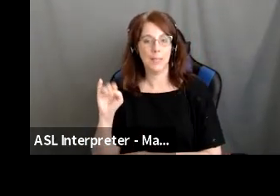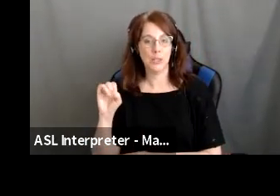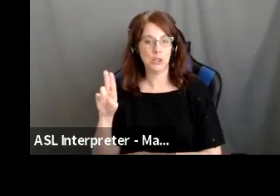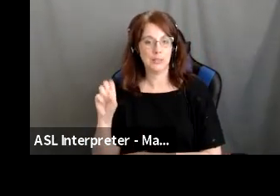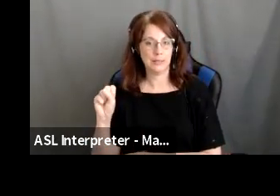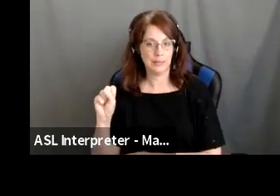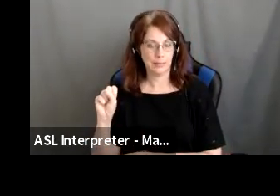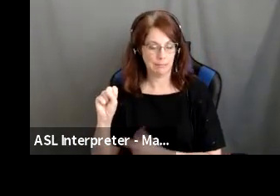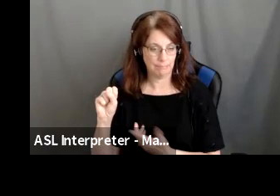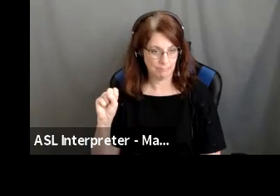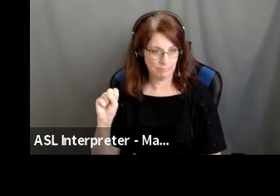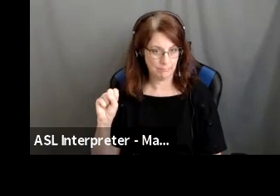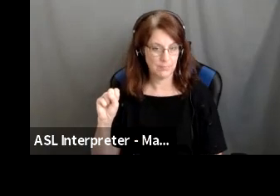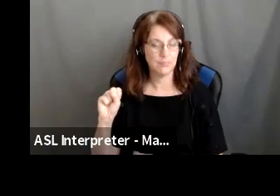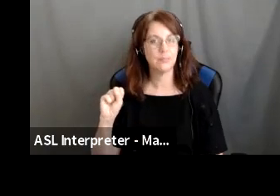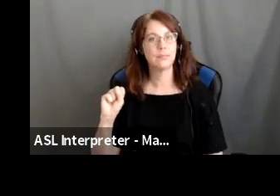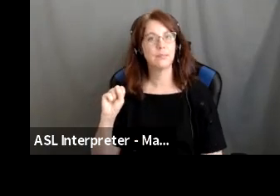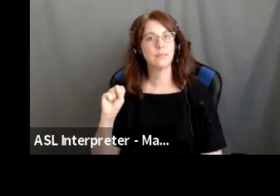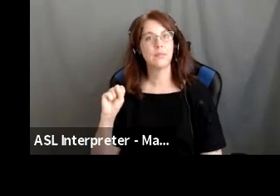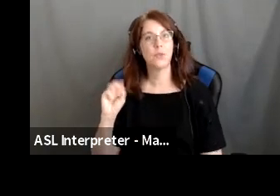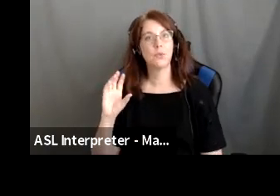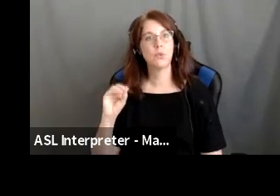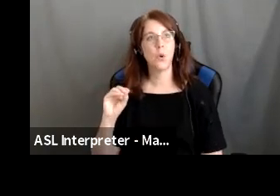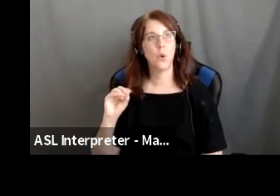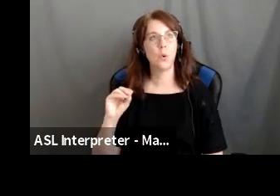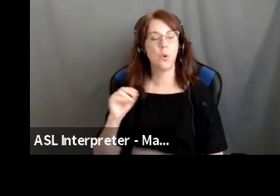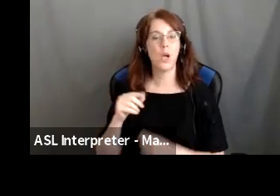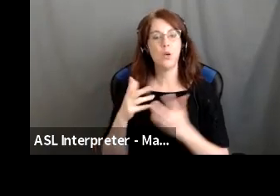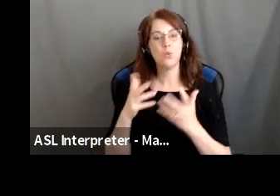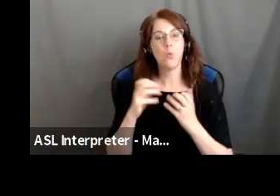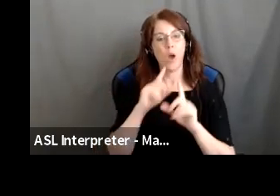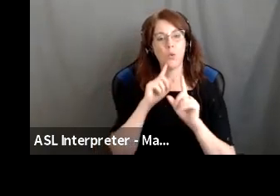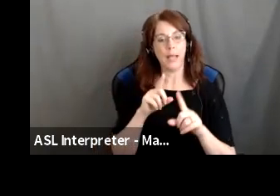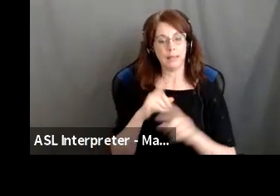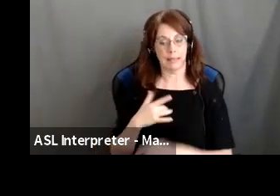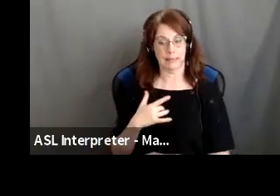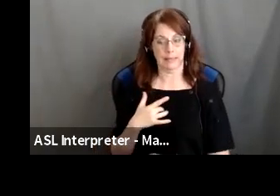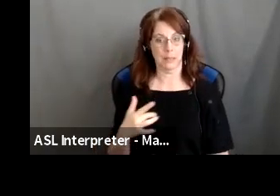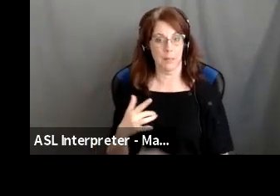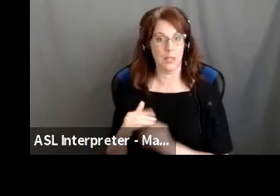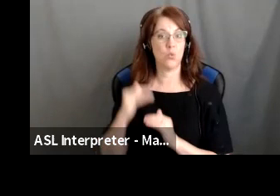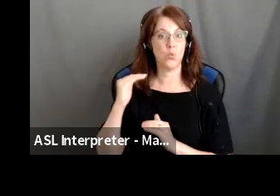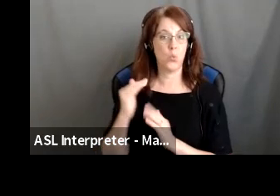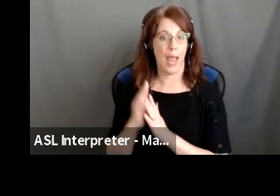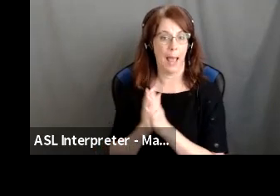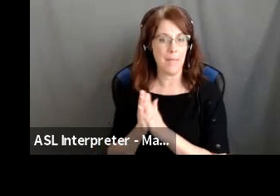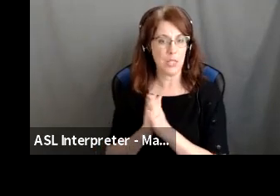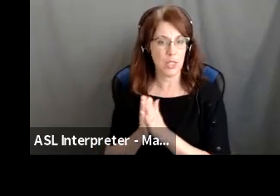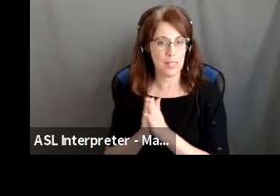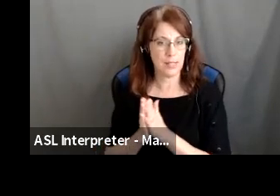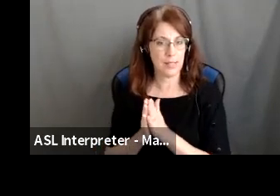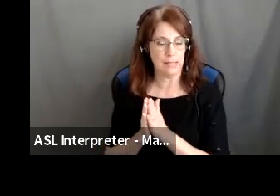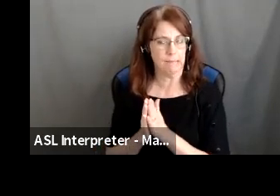So you want to answer with, I tend to be too ambitious. You want to